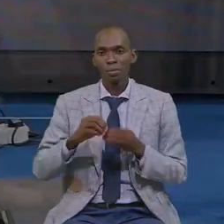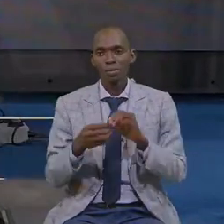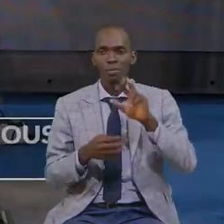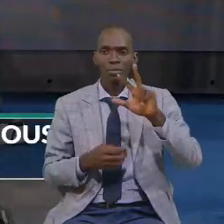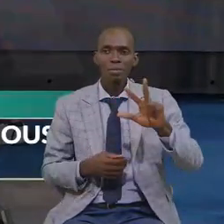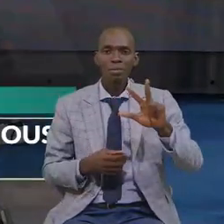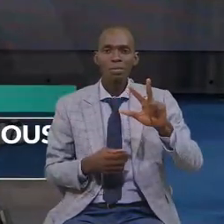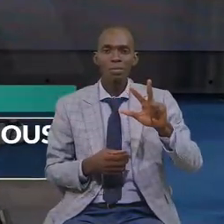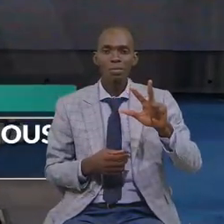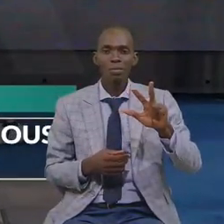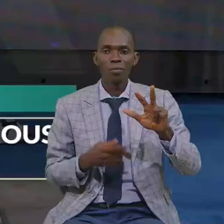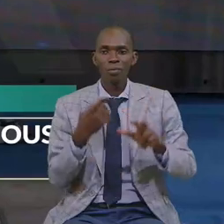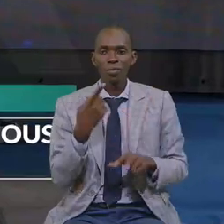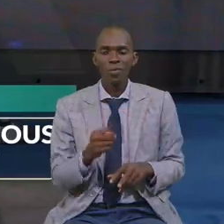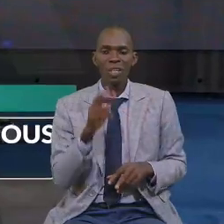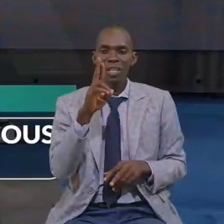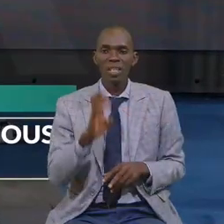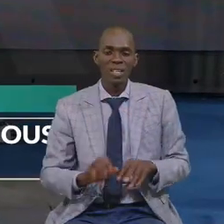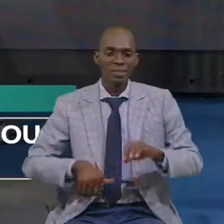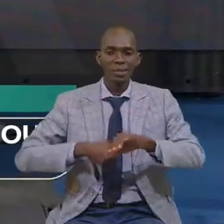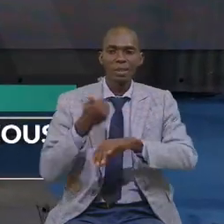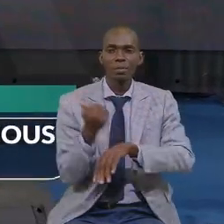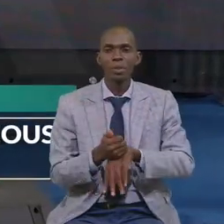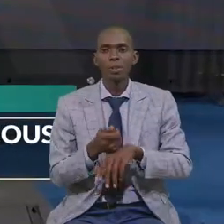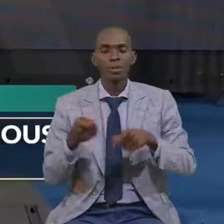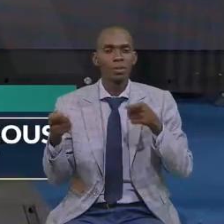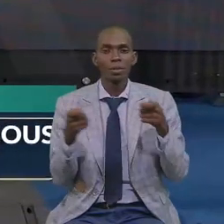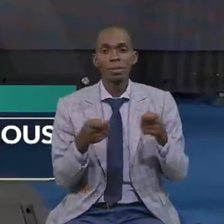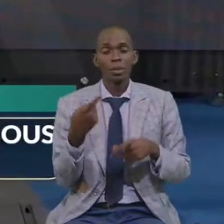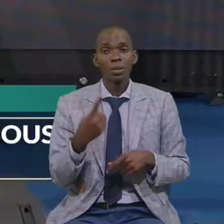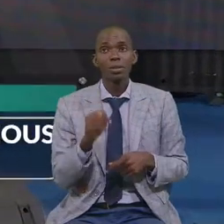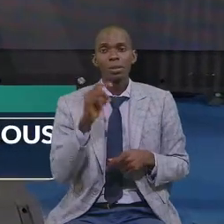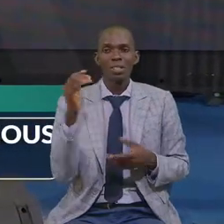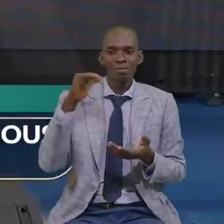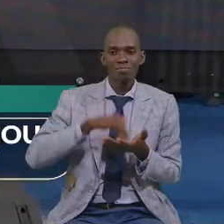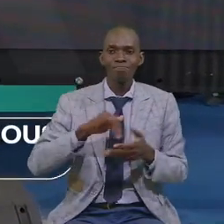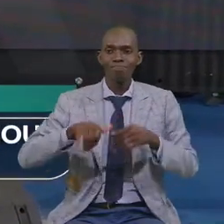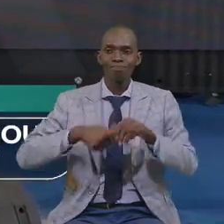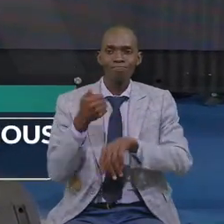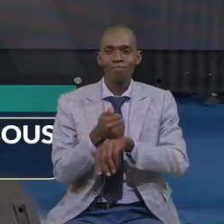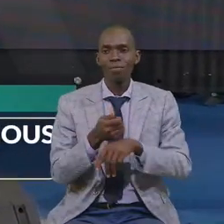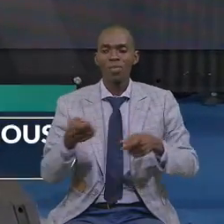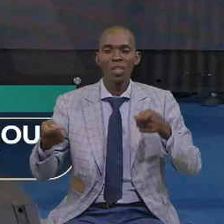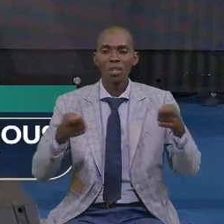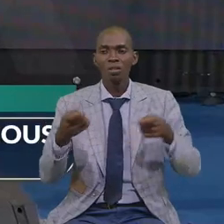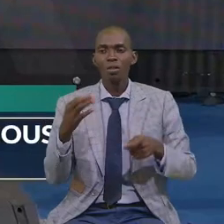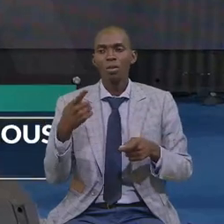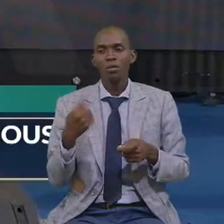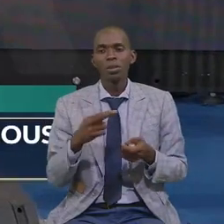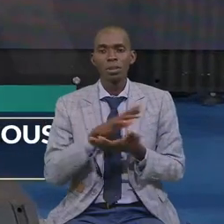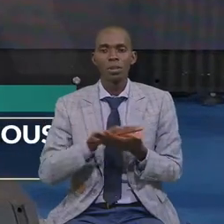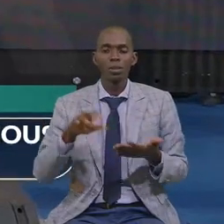the re-established reign. The re-established reign of the righteous